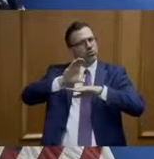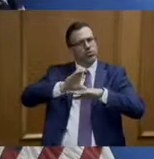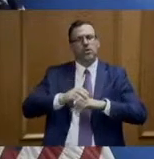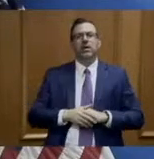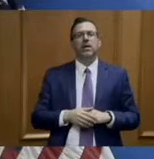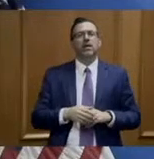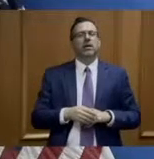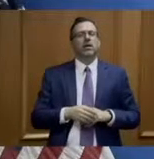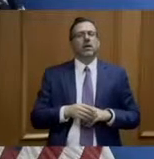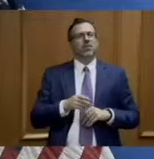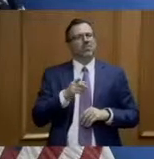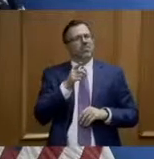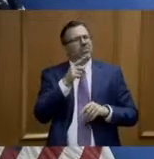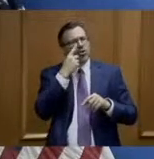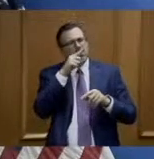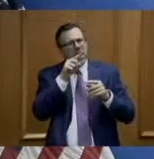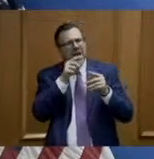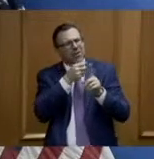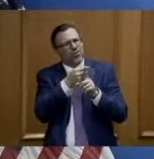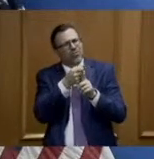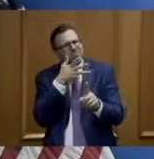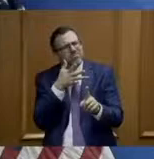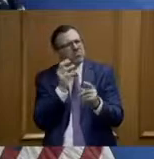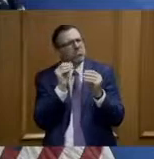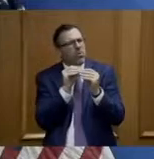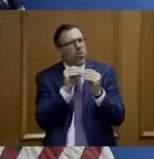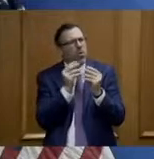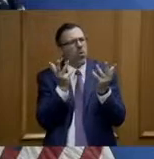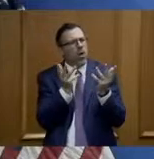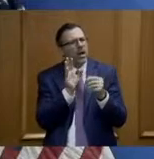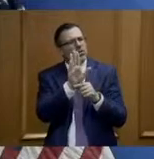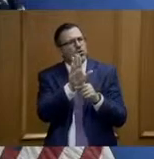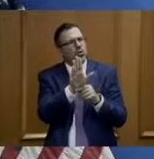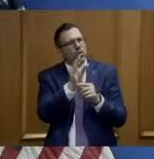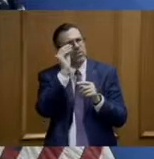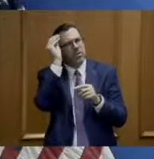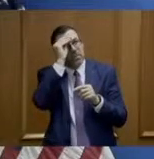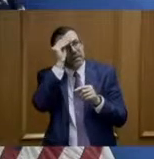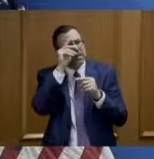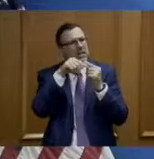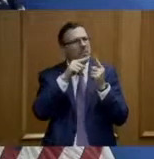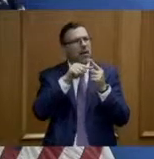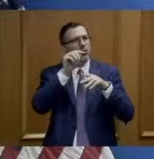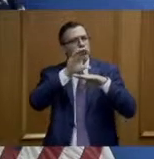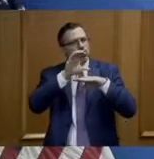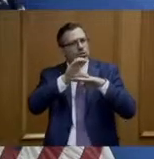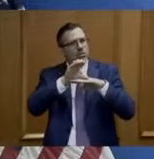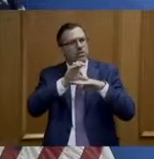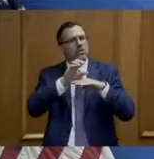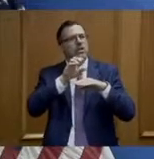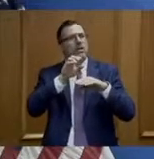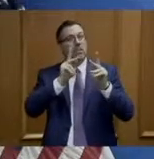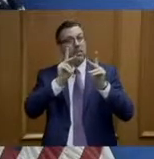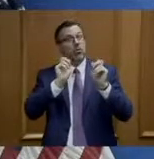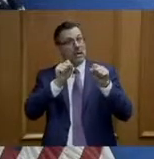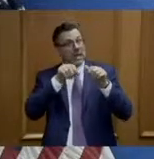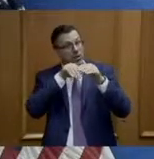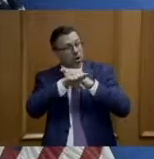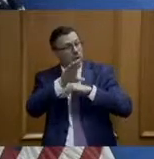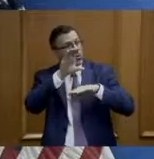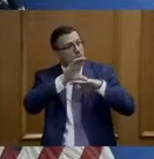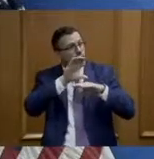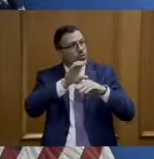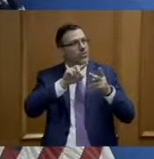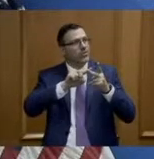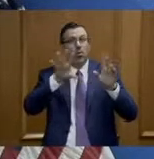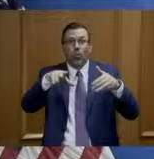of guidance. Can you talk a little bit about that? What is your guidance on in-person services for churches and weddings and funerals and